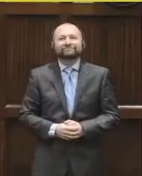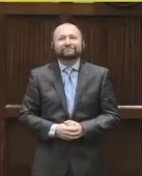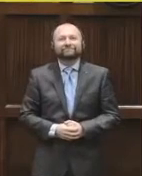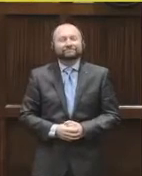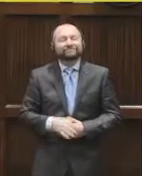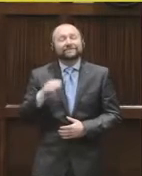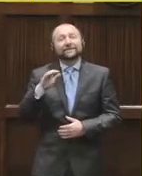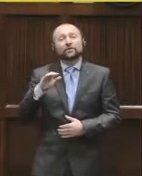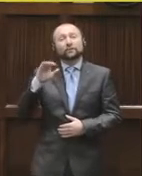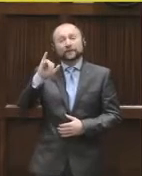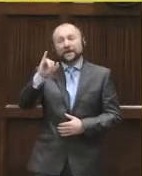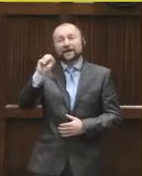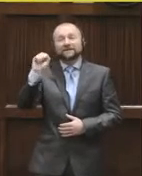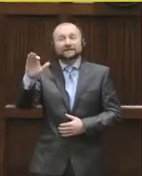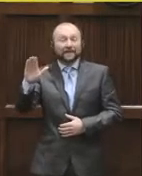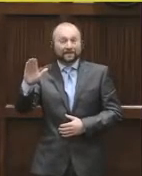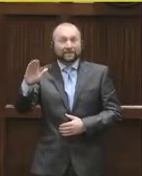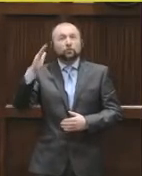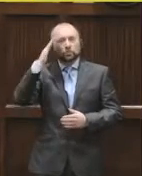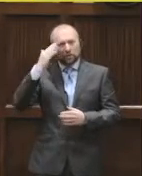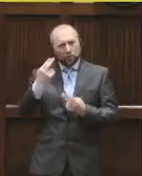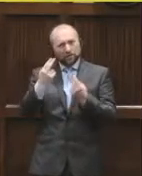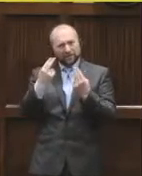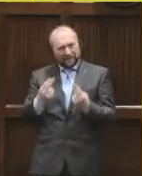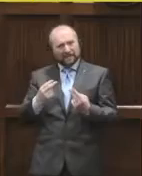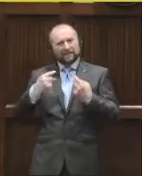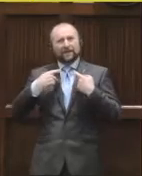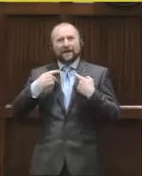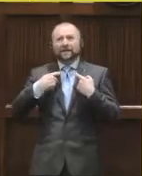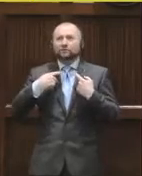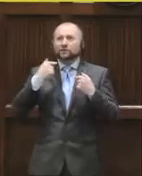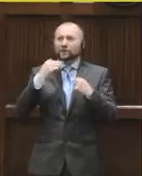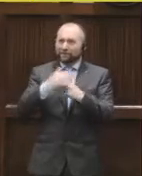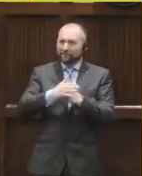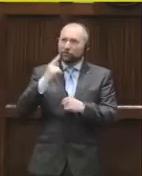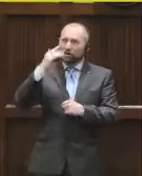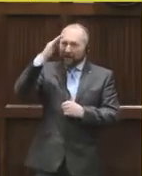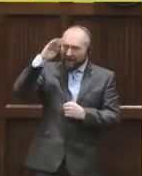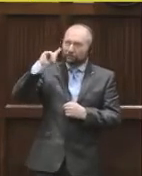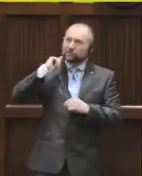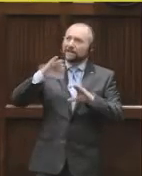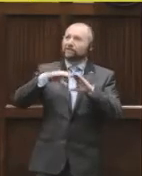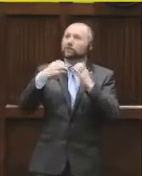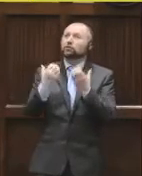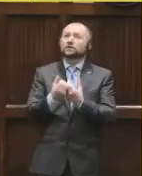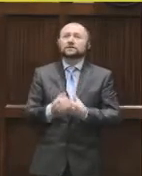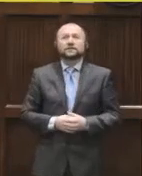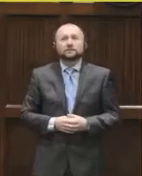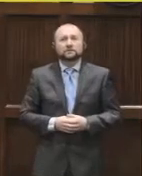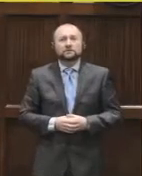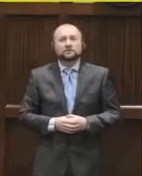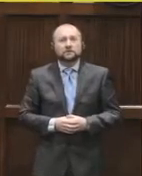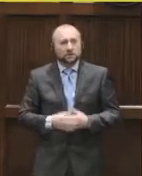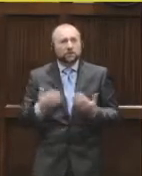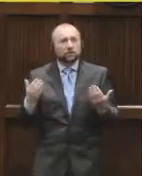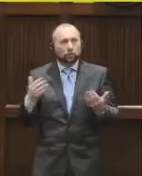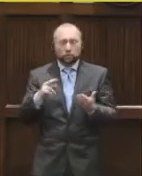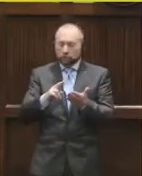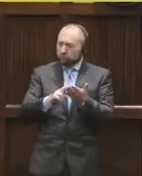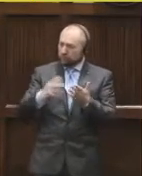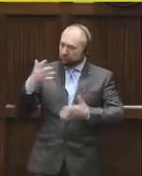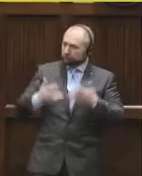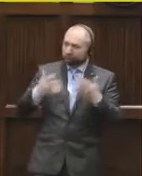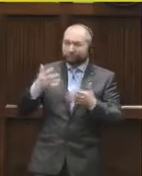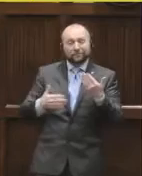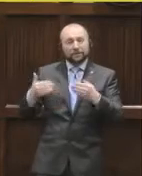Language is, as we know, the native language of the Irish deaf community, and it is used by the